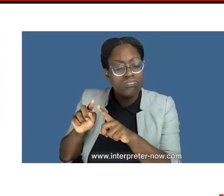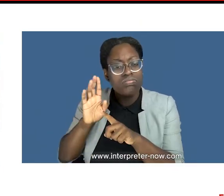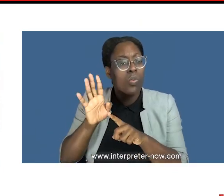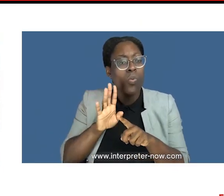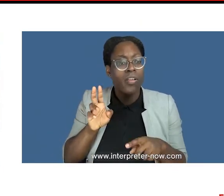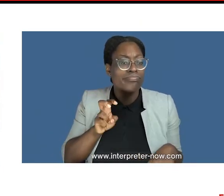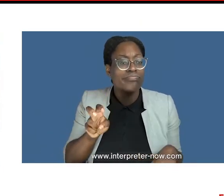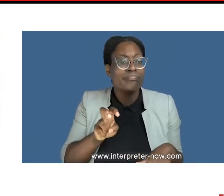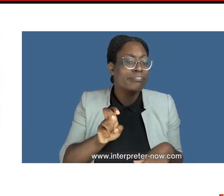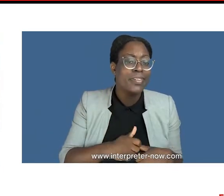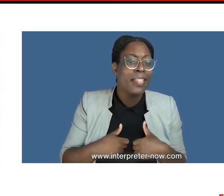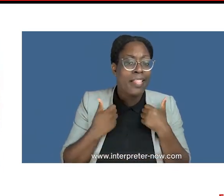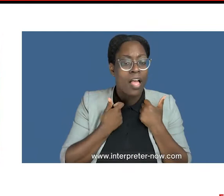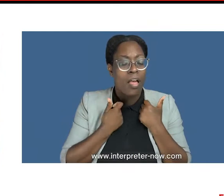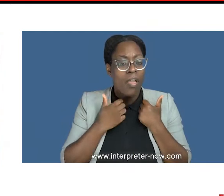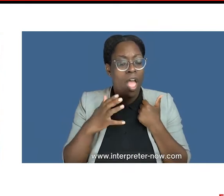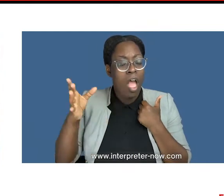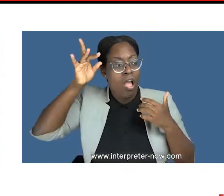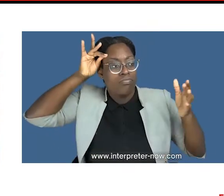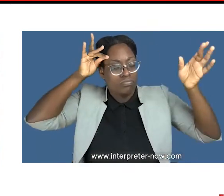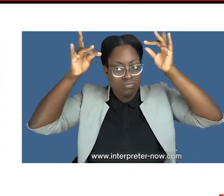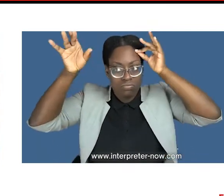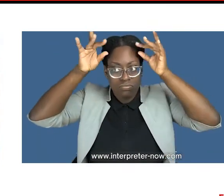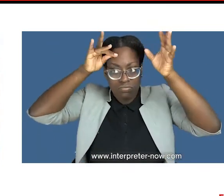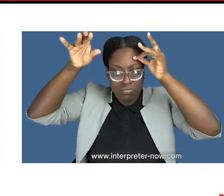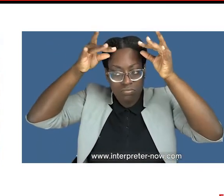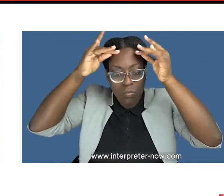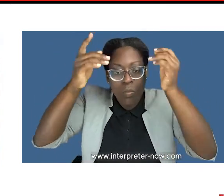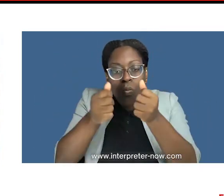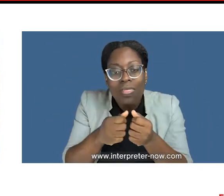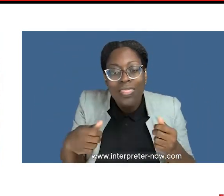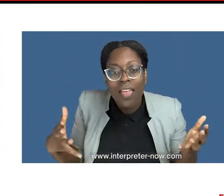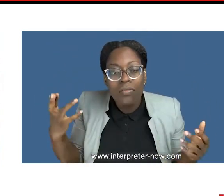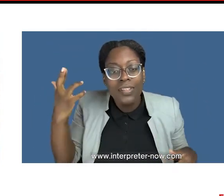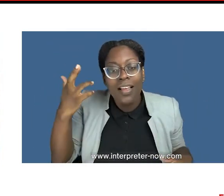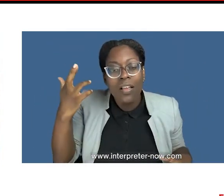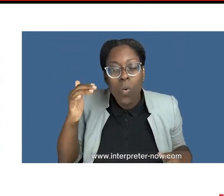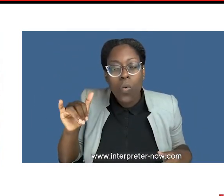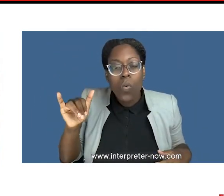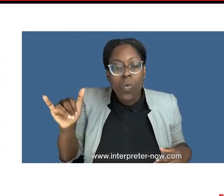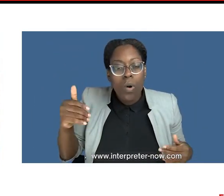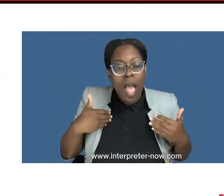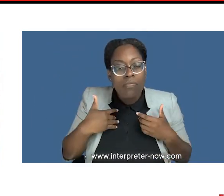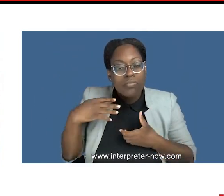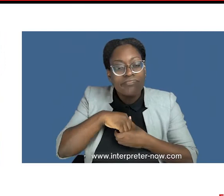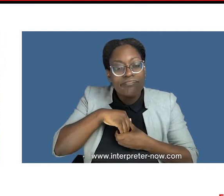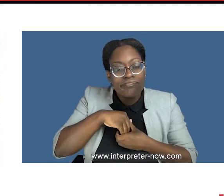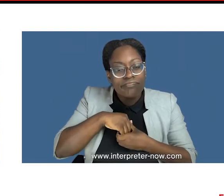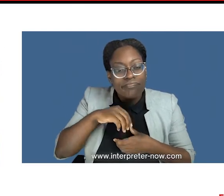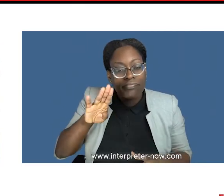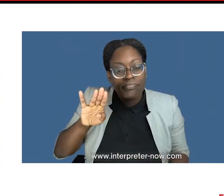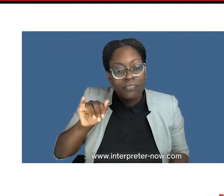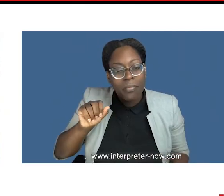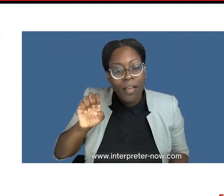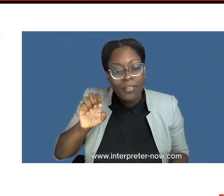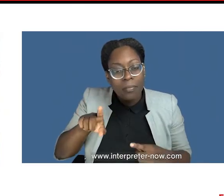of diverse, underrepresented creators that rise to the top too. So really important to kind of